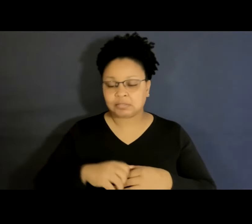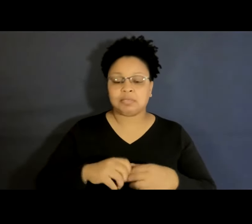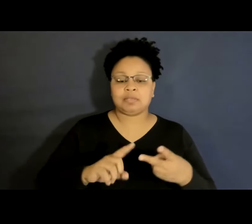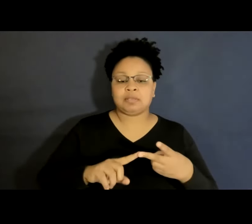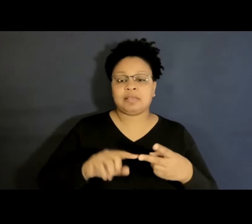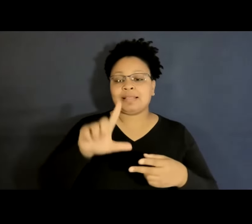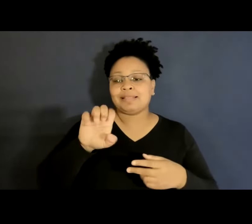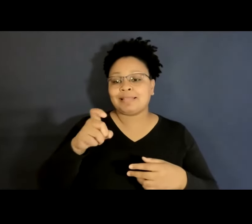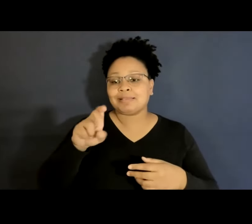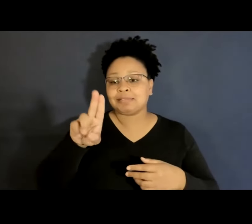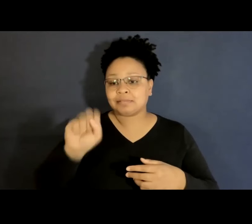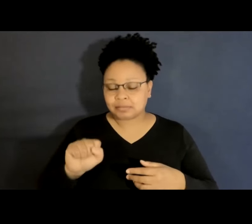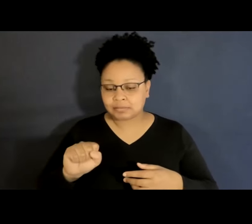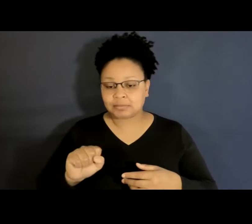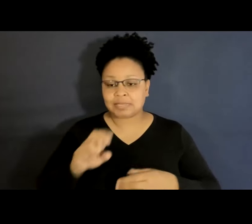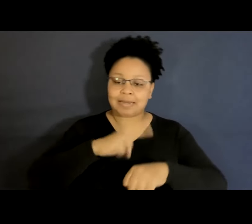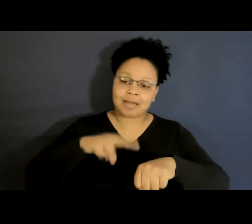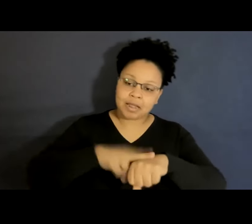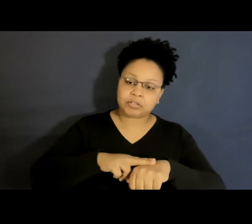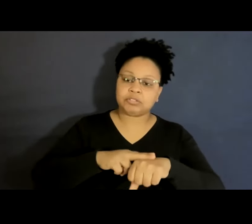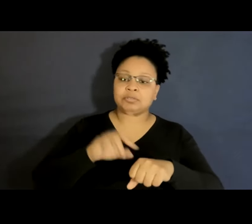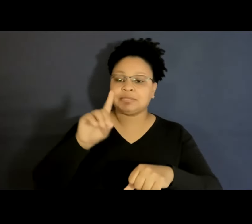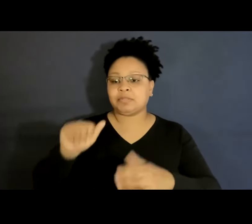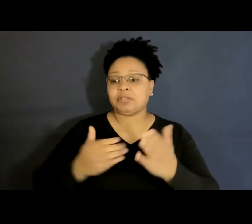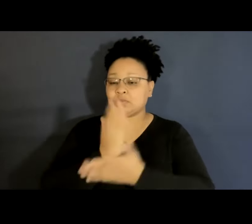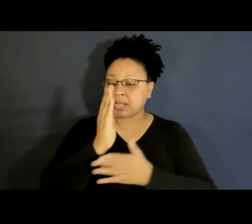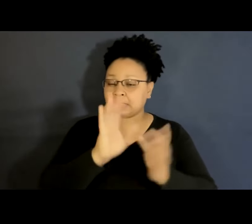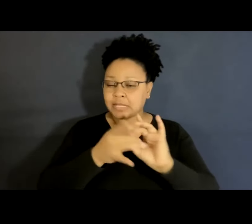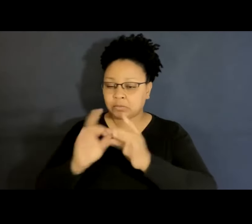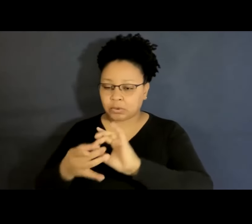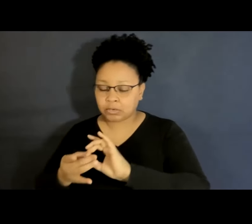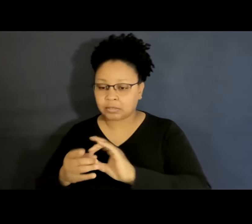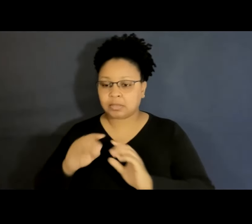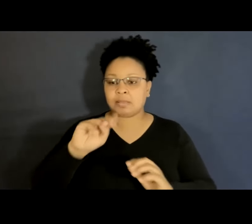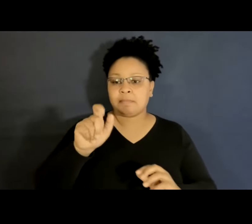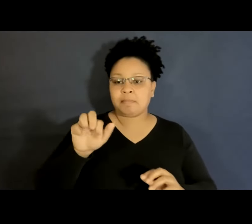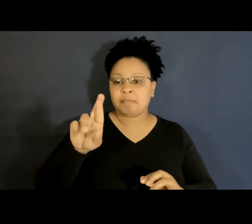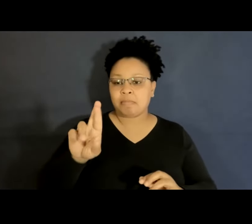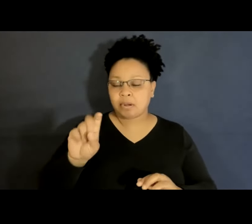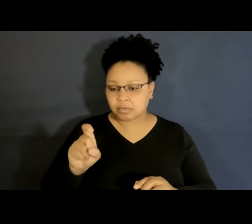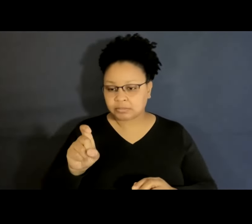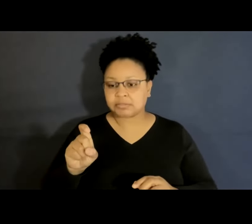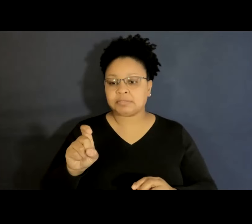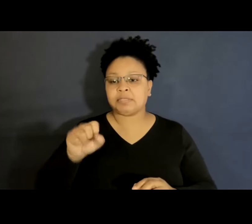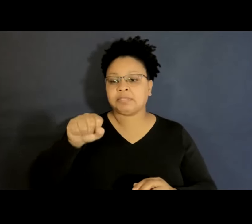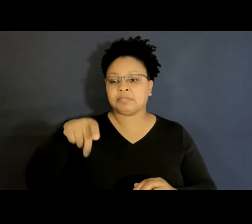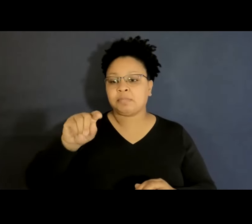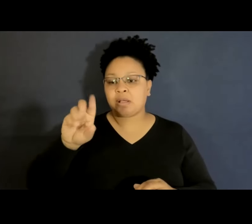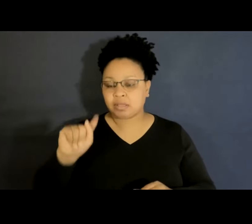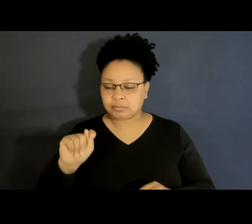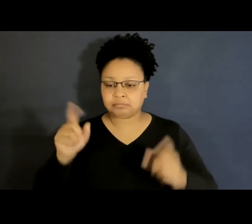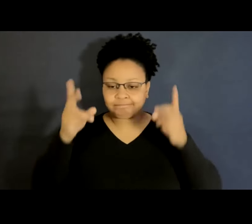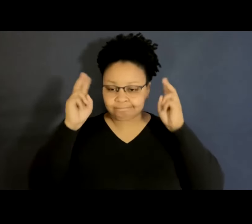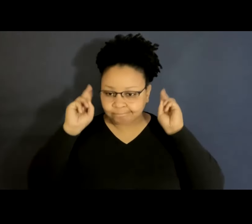Superstition Springs, National Disability Rights Network, Marks the Spot Barbershop, NAACP Maricopa